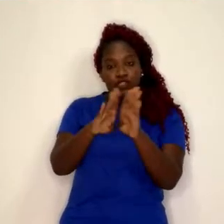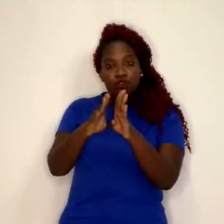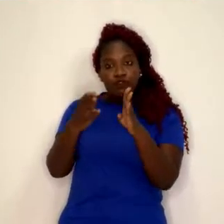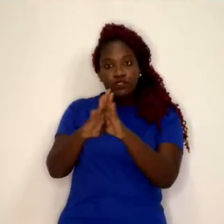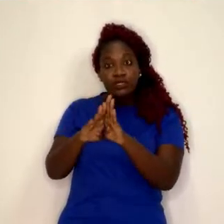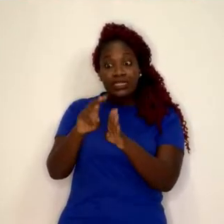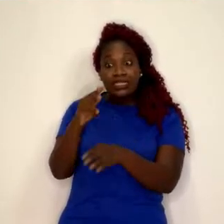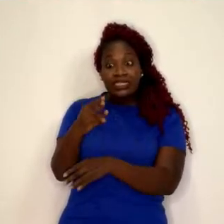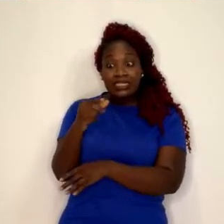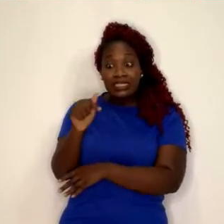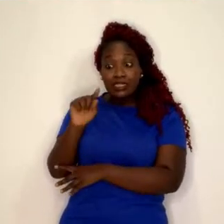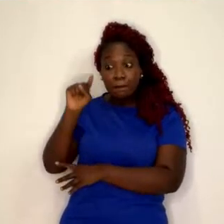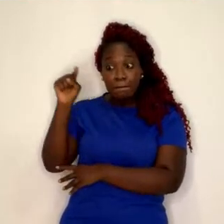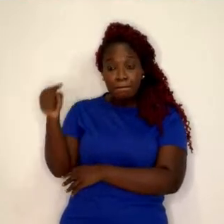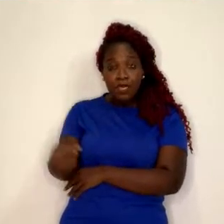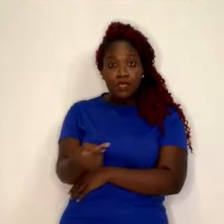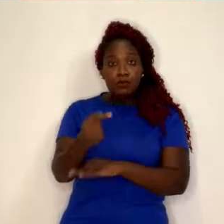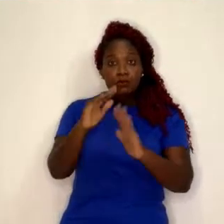been